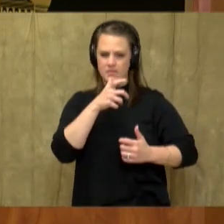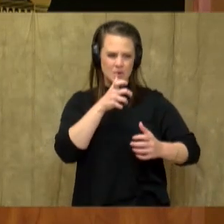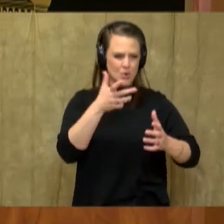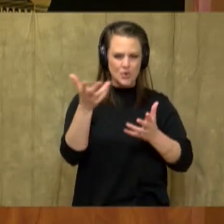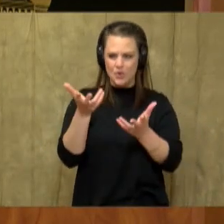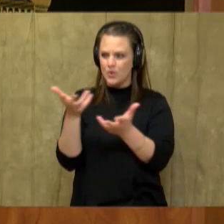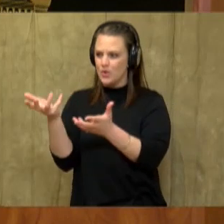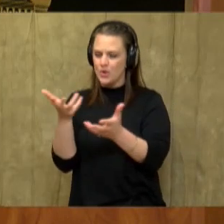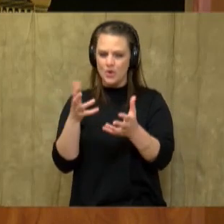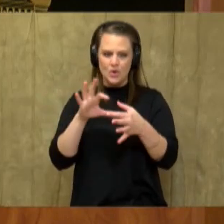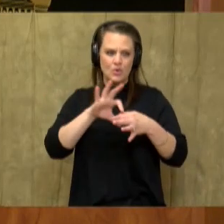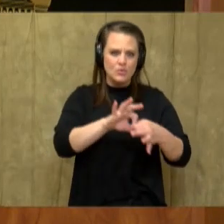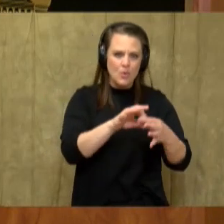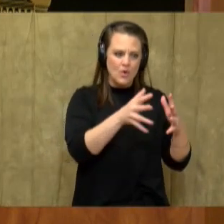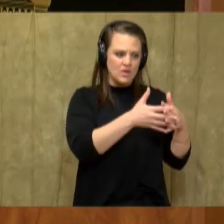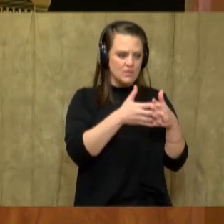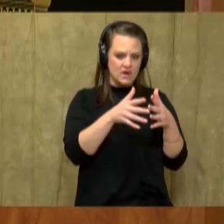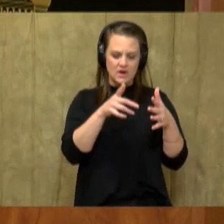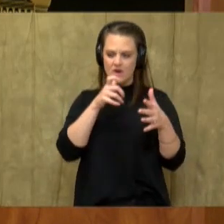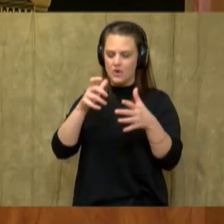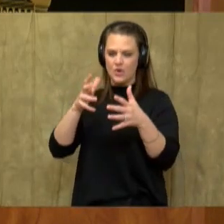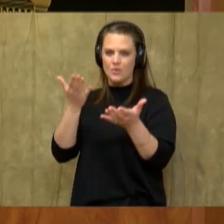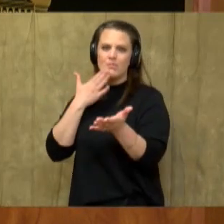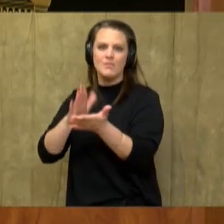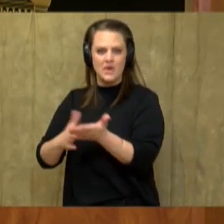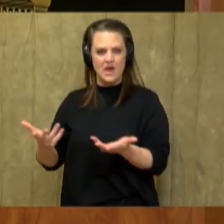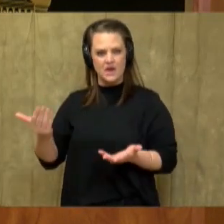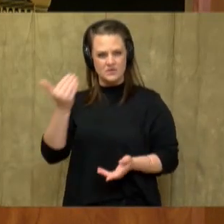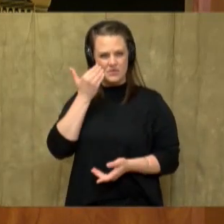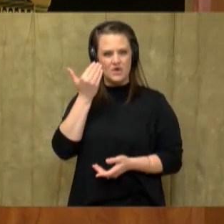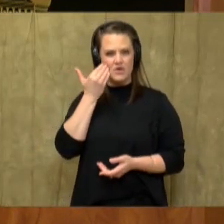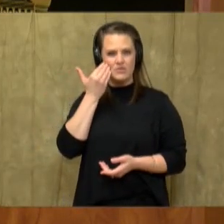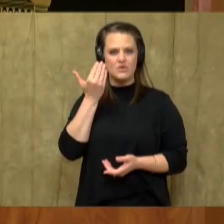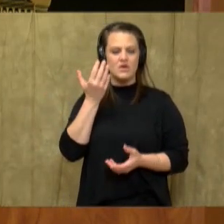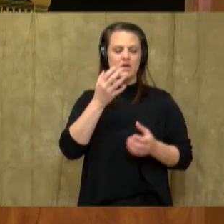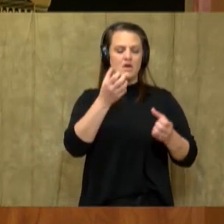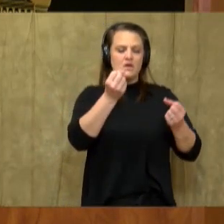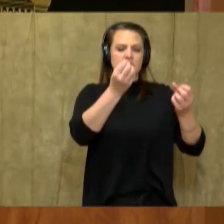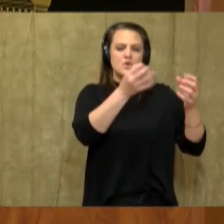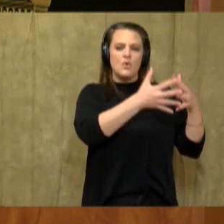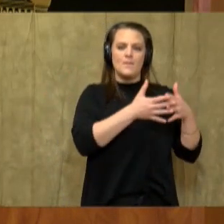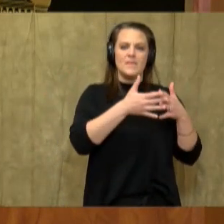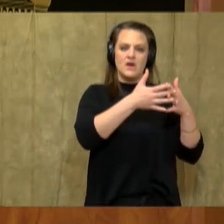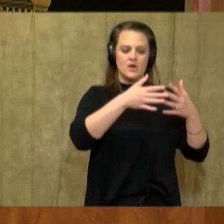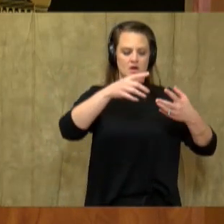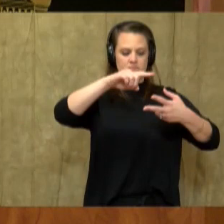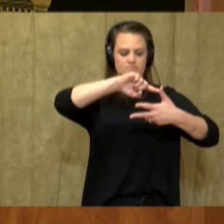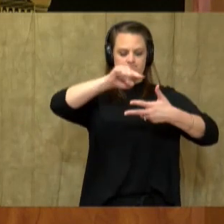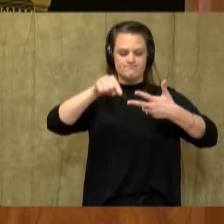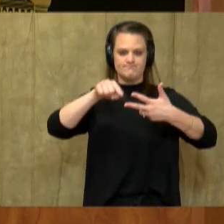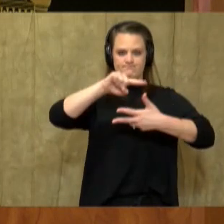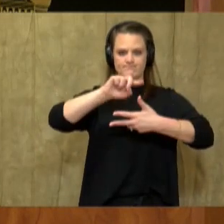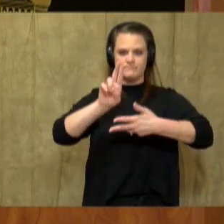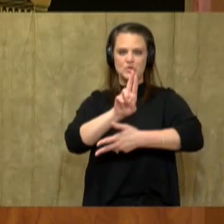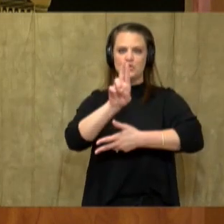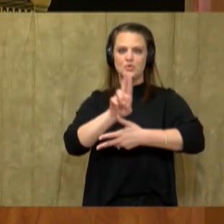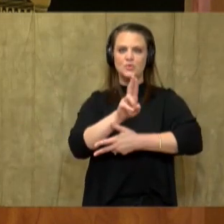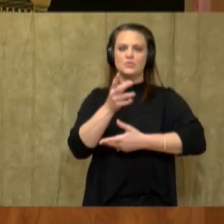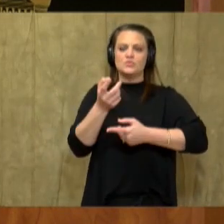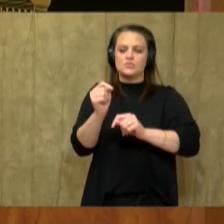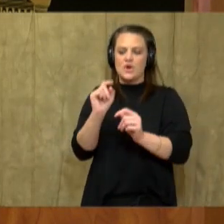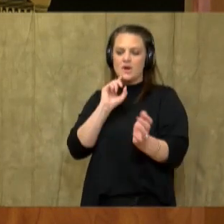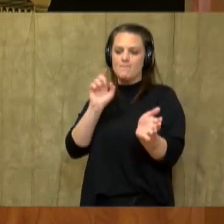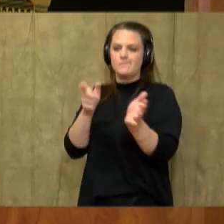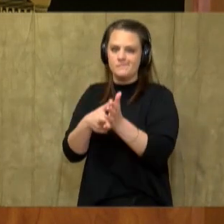and who was loyal to the United States. So there were three tactics that the United States used in Vietnam to try to find Viet Cong